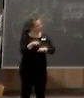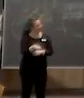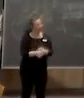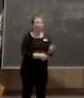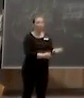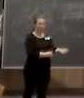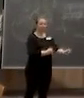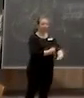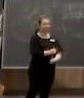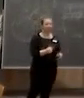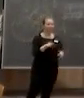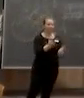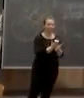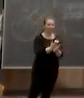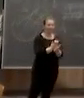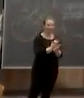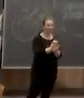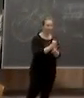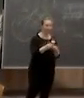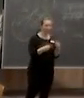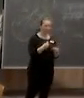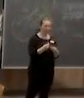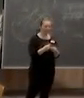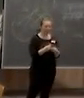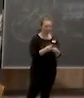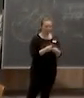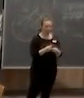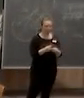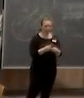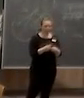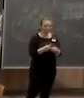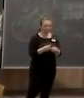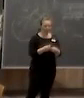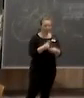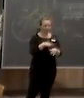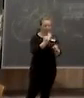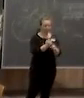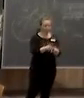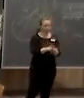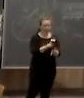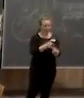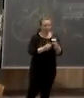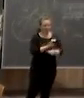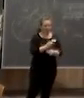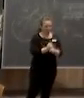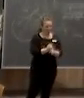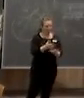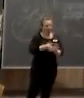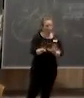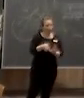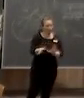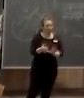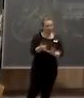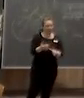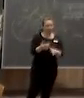Yeah, and it's actually it's crossing, it's doing something that you would normally not do, which is outsourcing a value-added part,